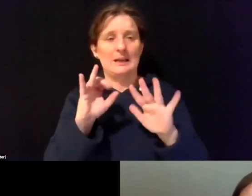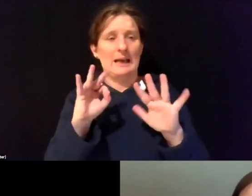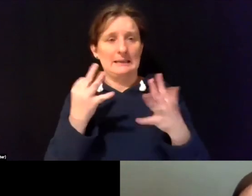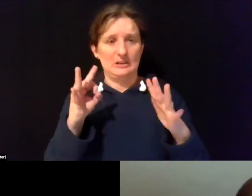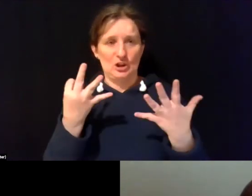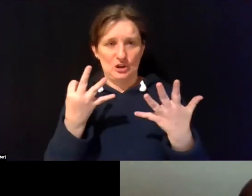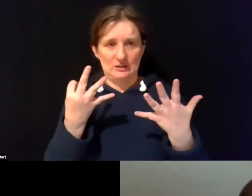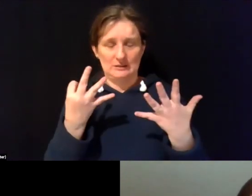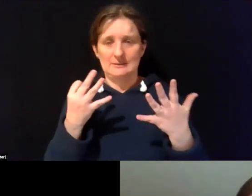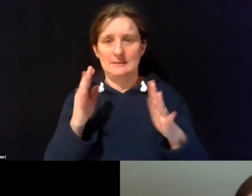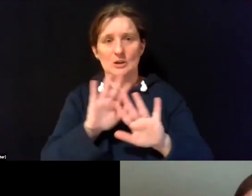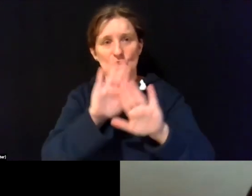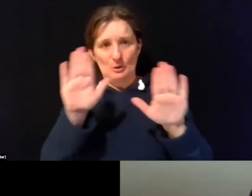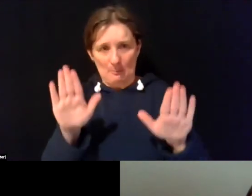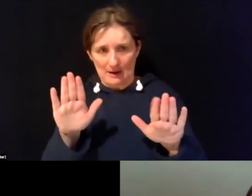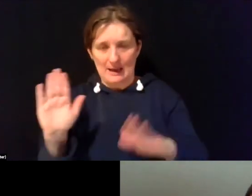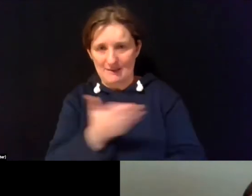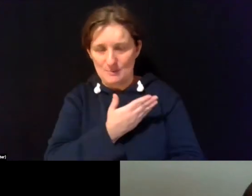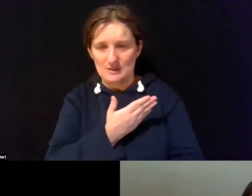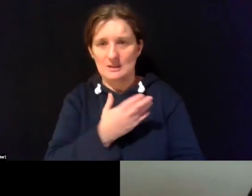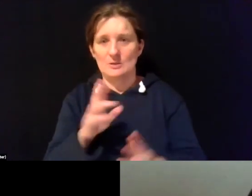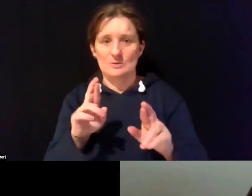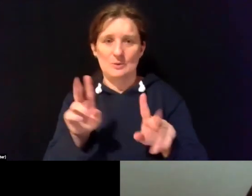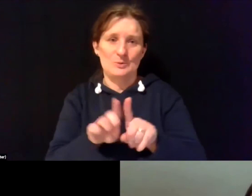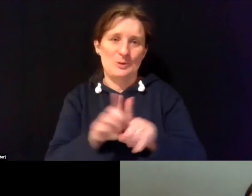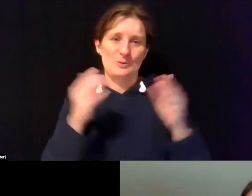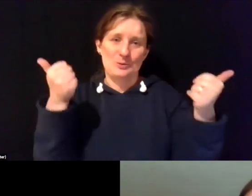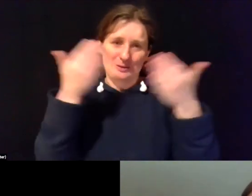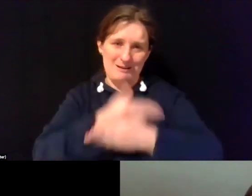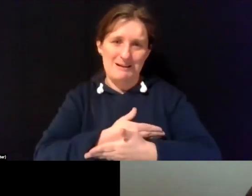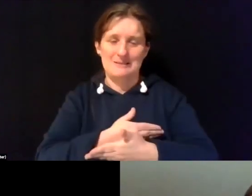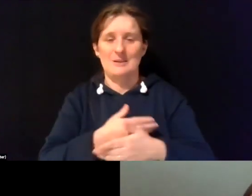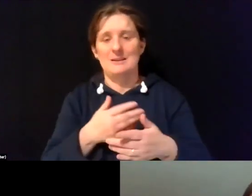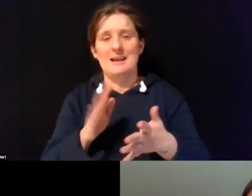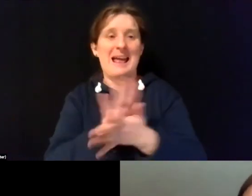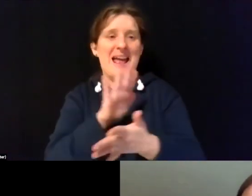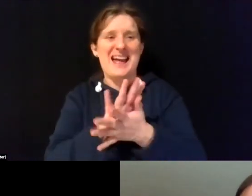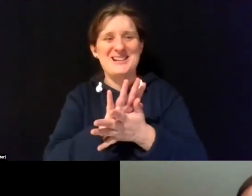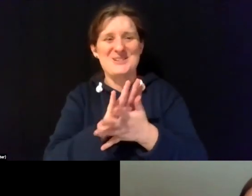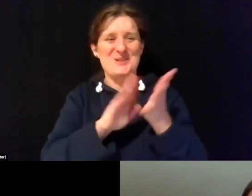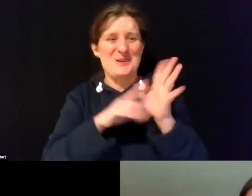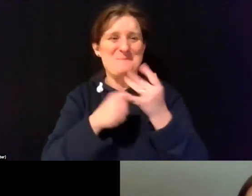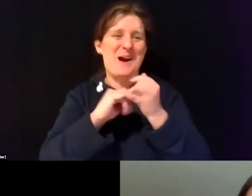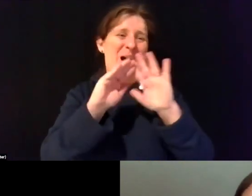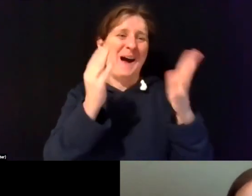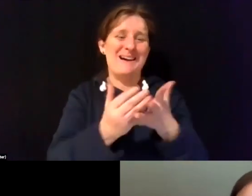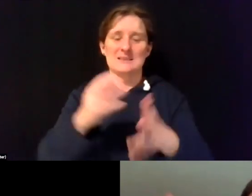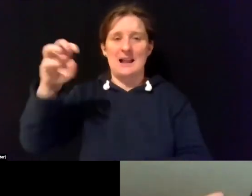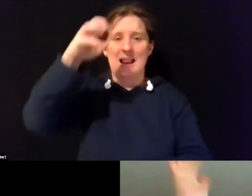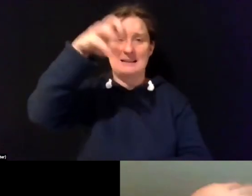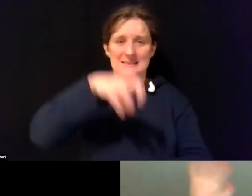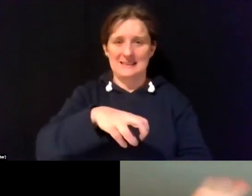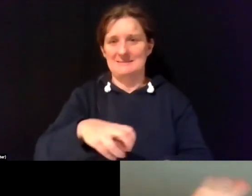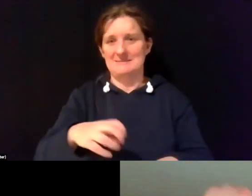say goodbye to everyone, and also good night, and enjoy the Mars landing. Thank you for joining us, Chris and Anna,